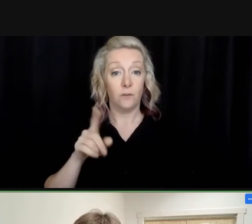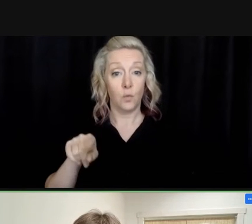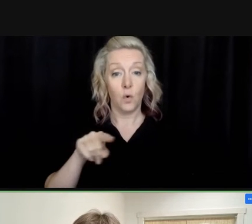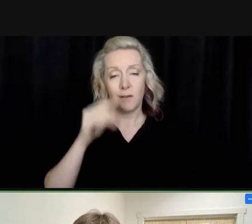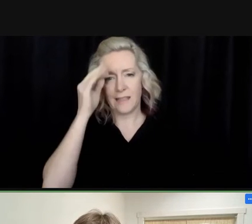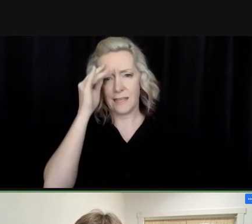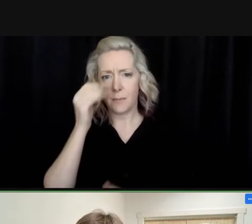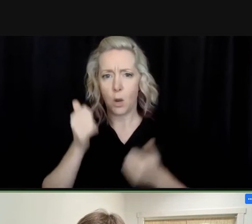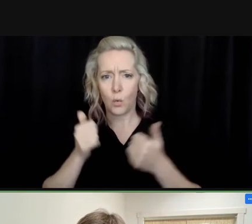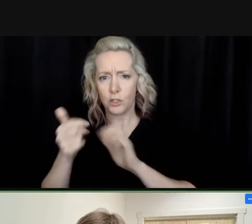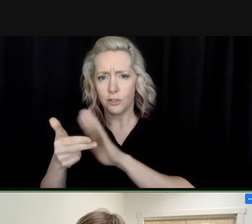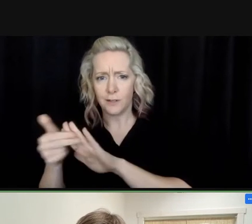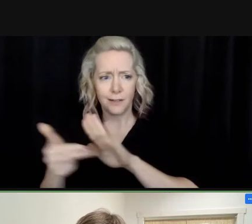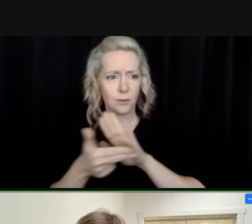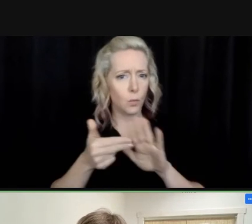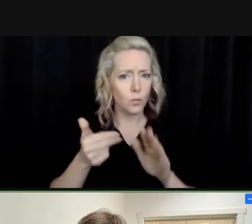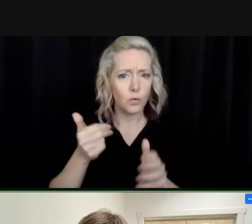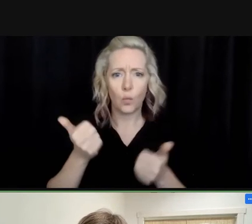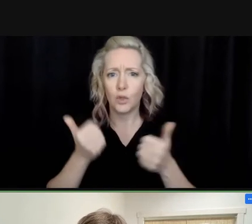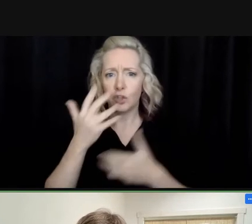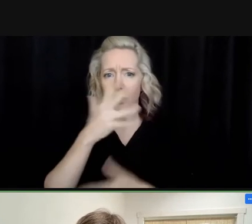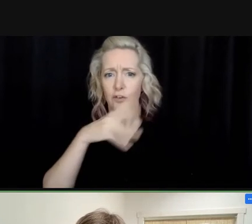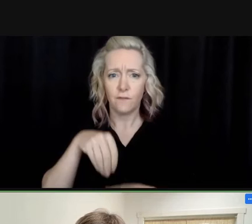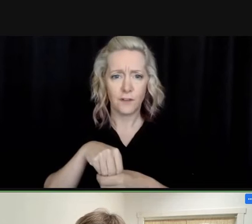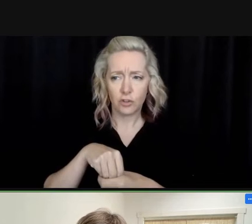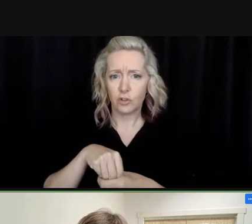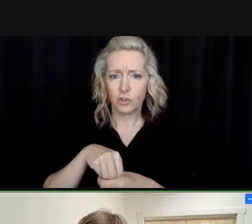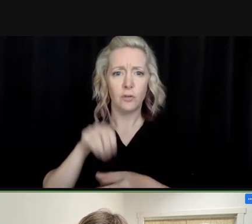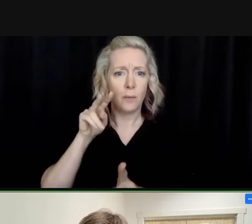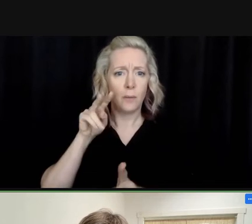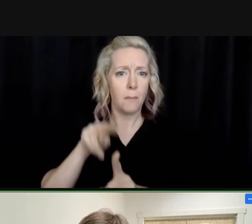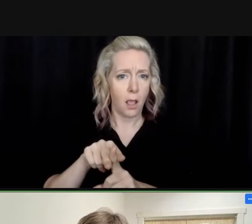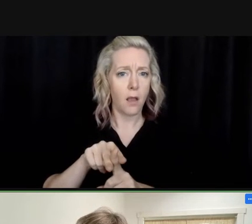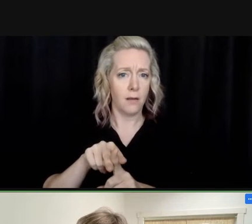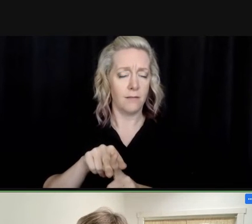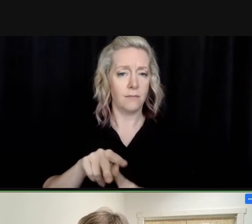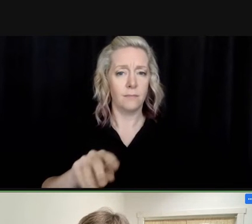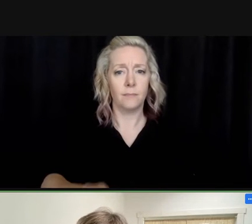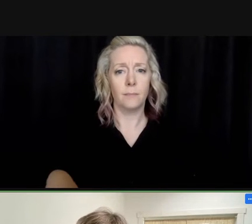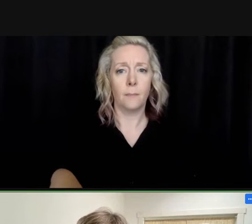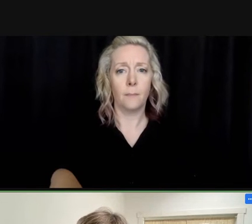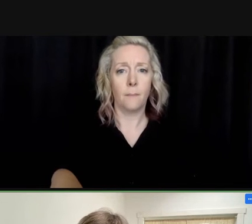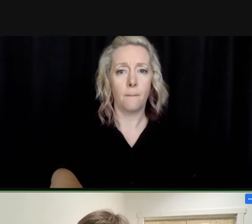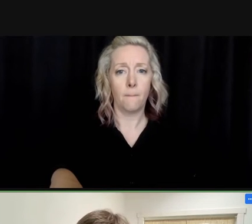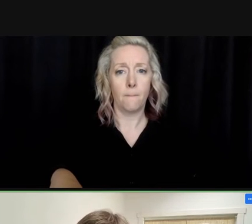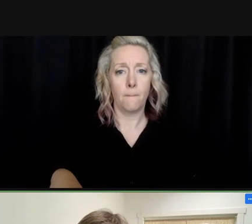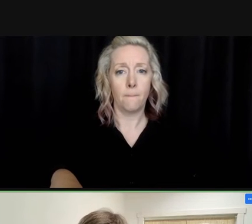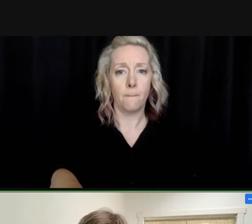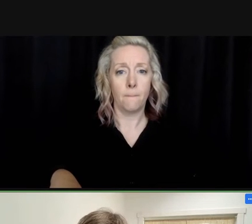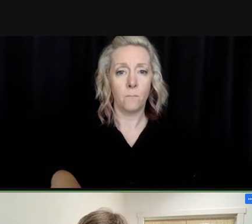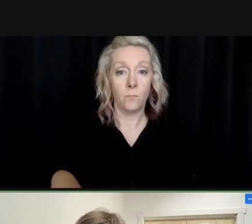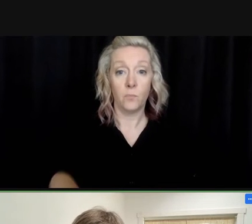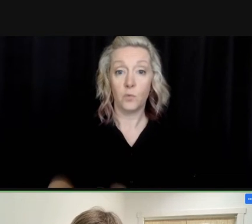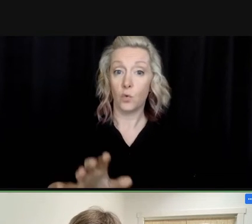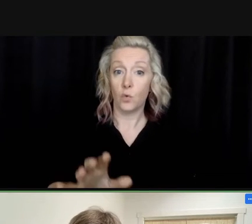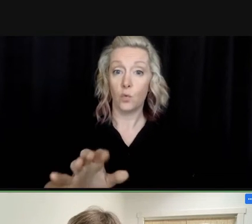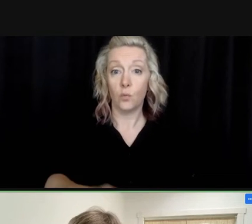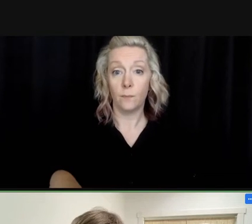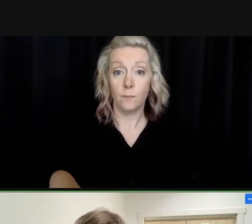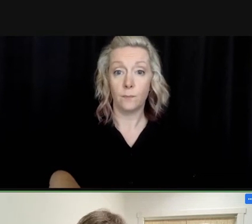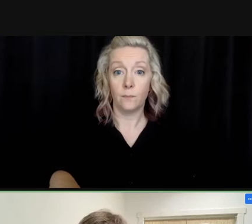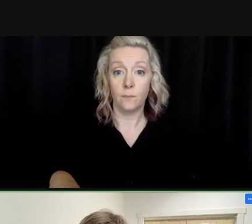labels and what interventions I think educational teams should be looking for. Okay, so I hope that disclaimer is clear.